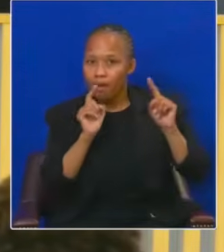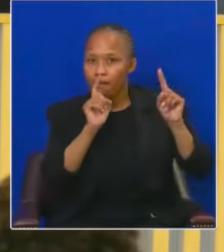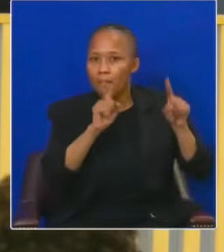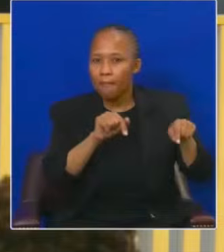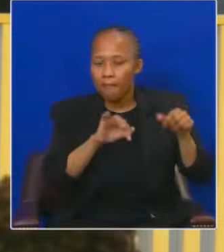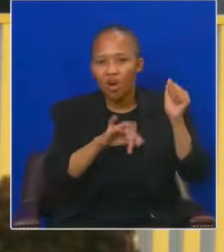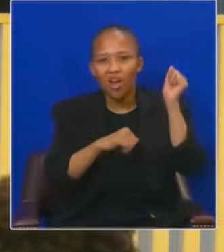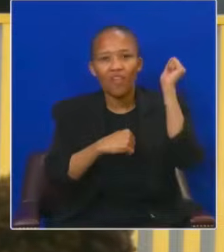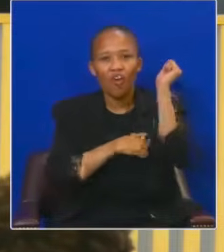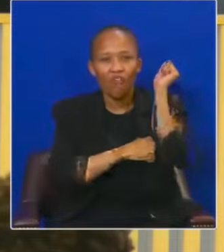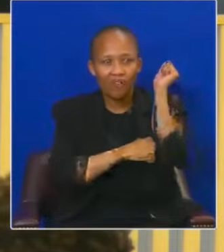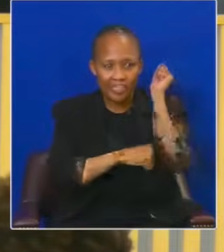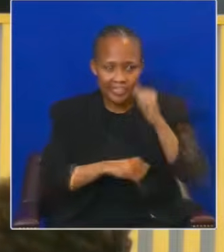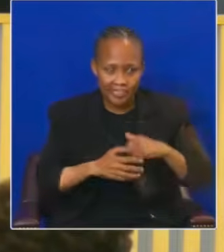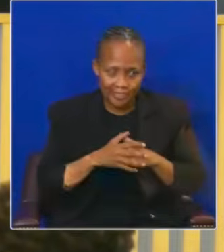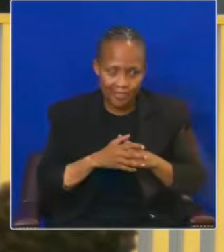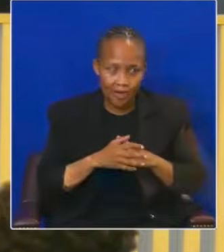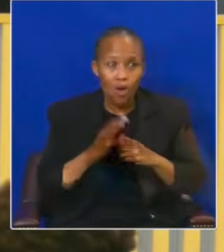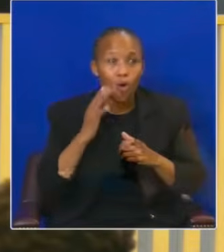Upon arrival